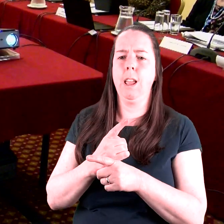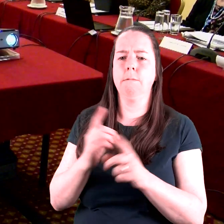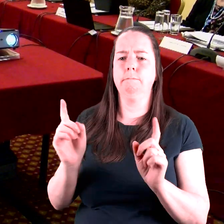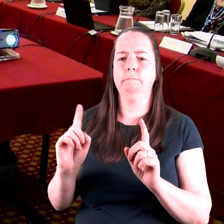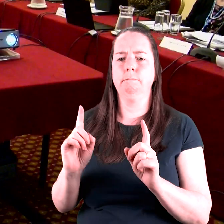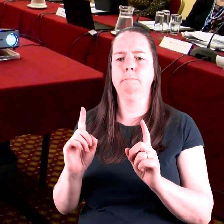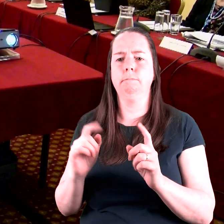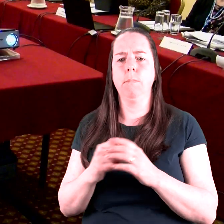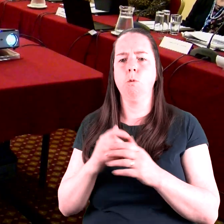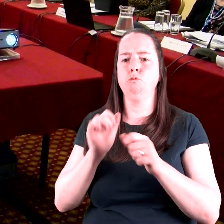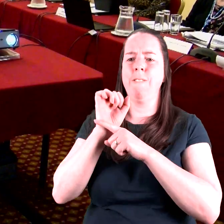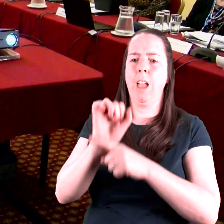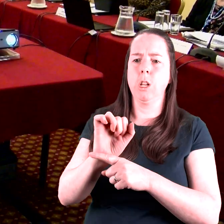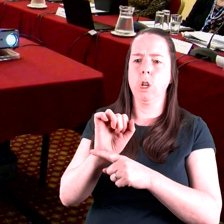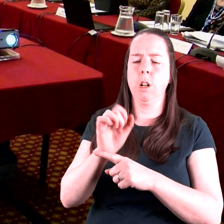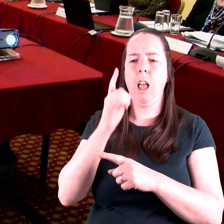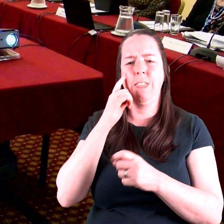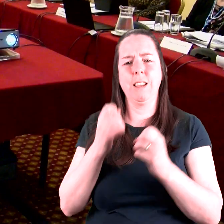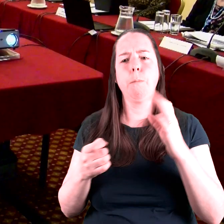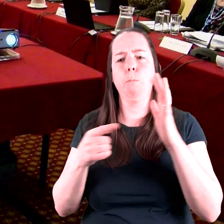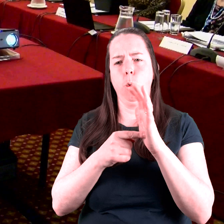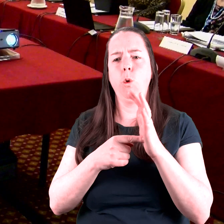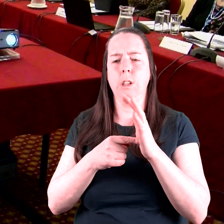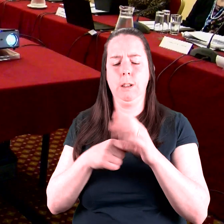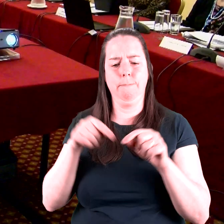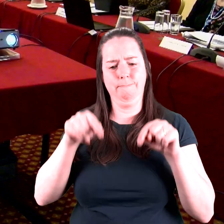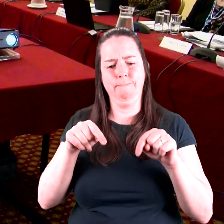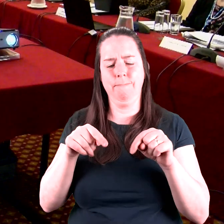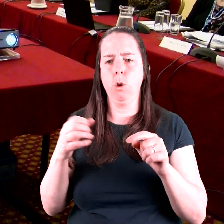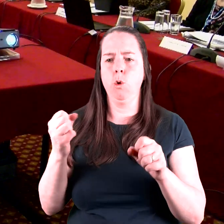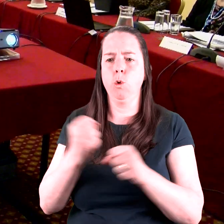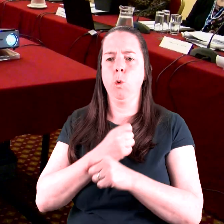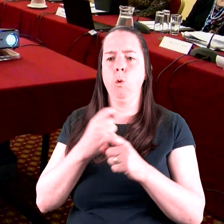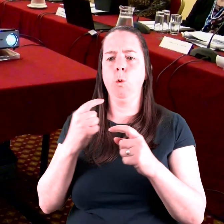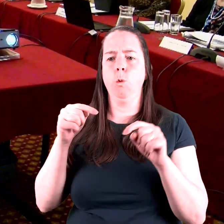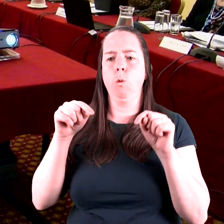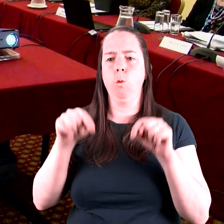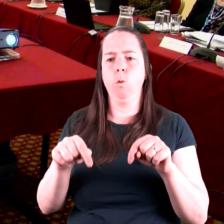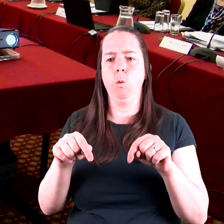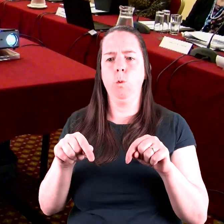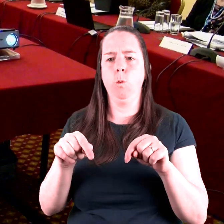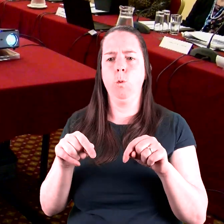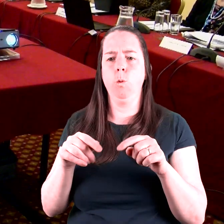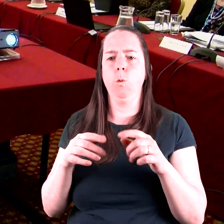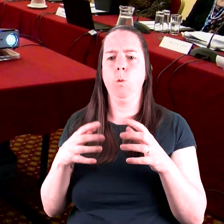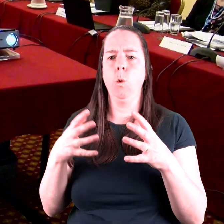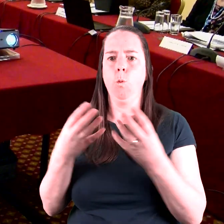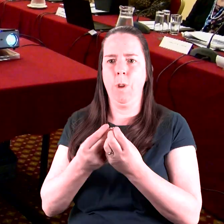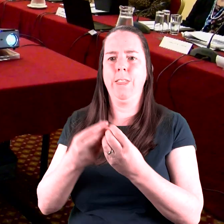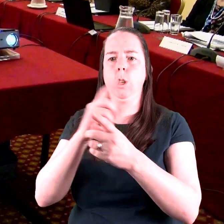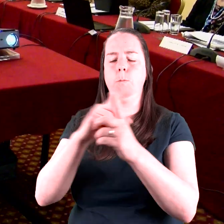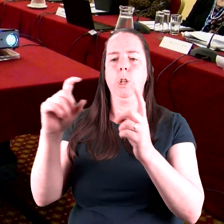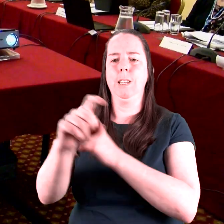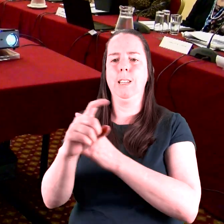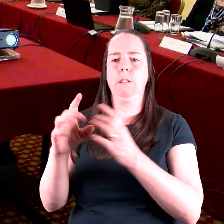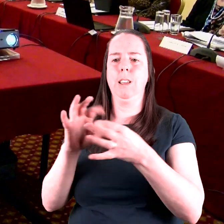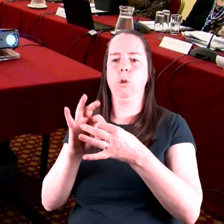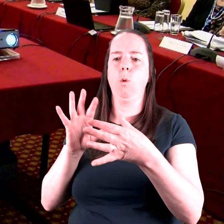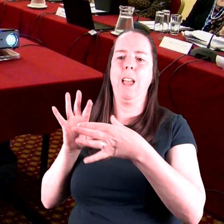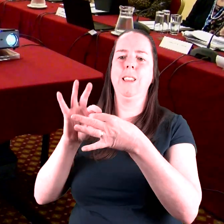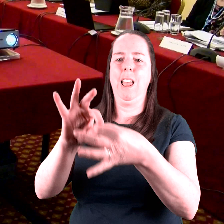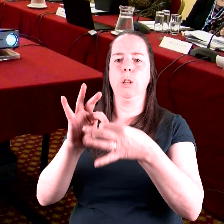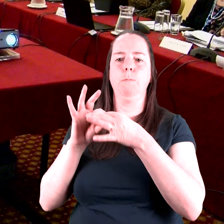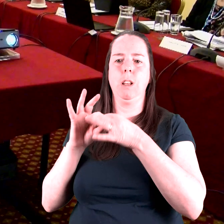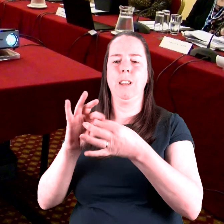health inequalities, we're talking about prevention. I think it's really important that actually this is done with our communities in terms